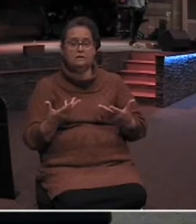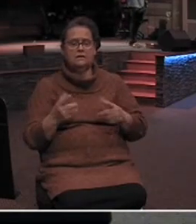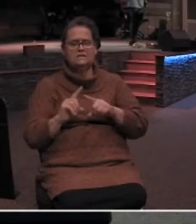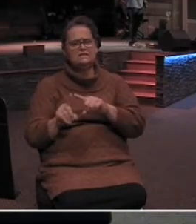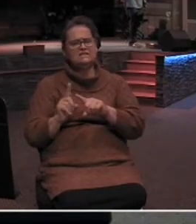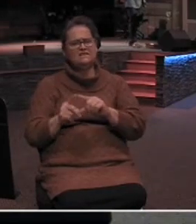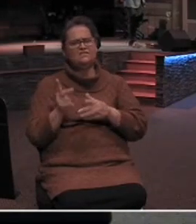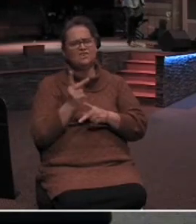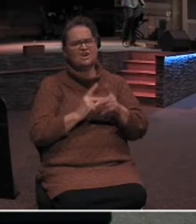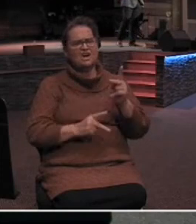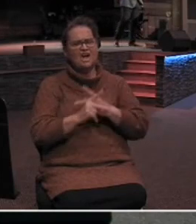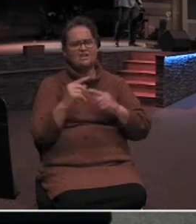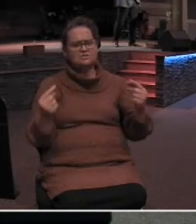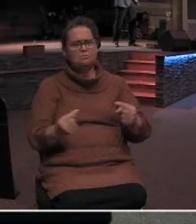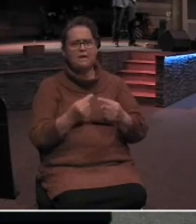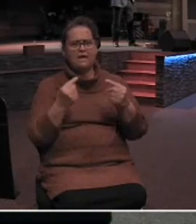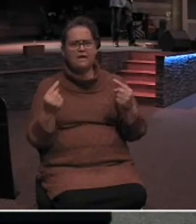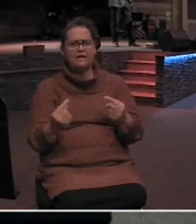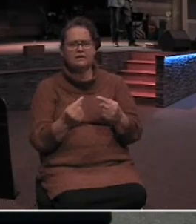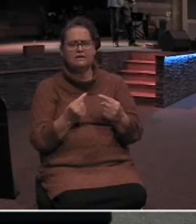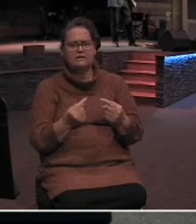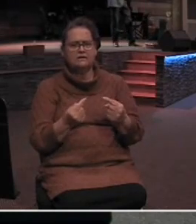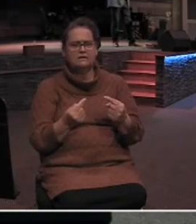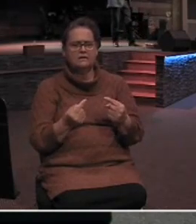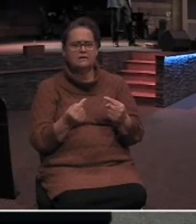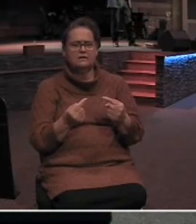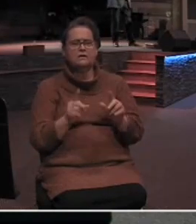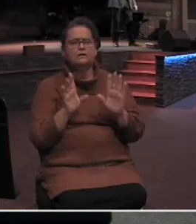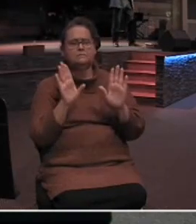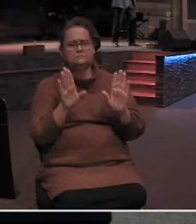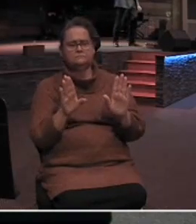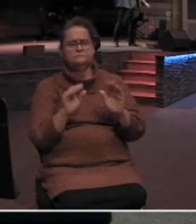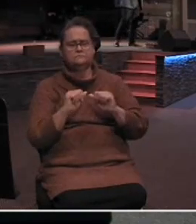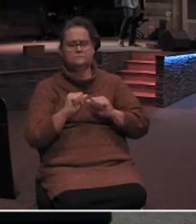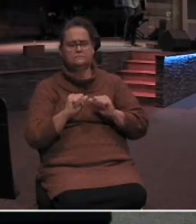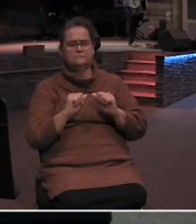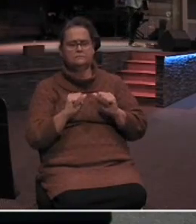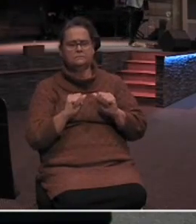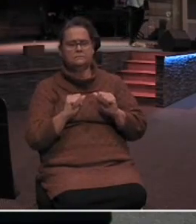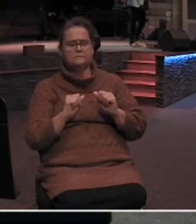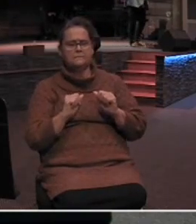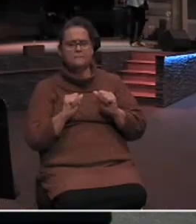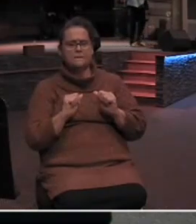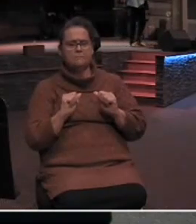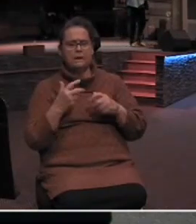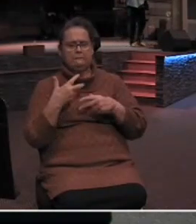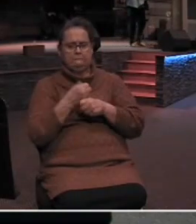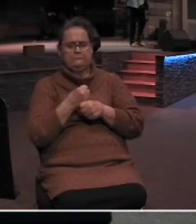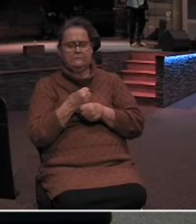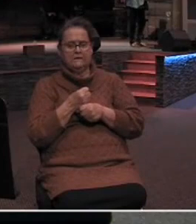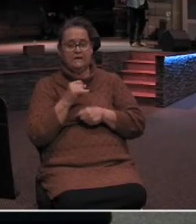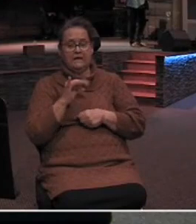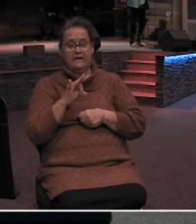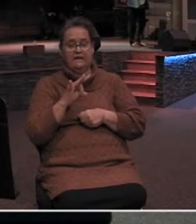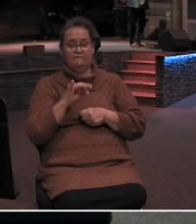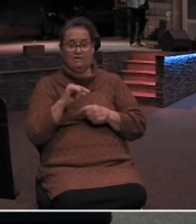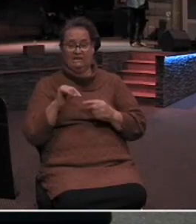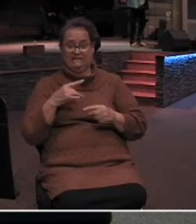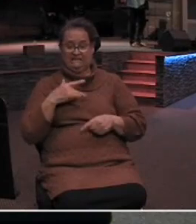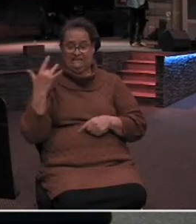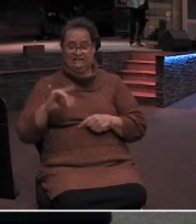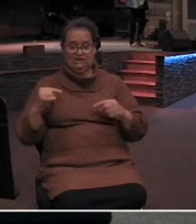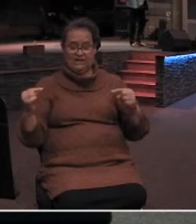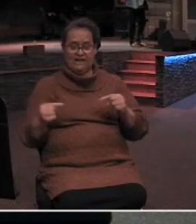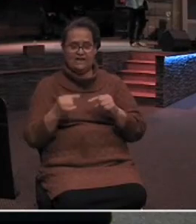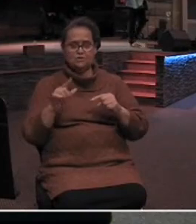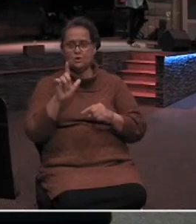different types of pain. But let me narrow that down even further. If there's an injury,